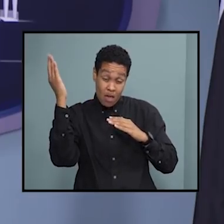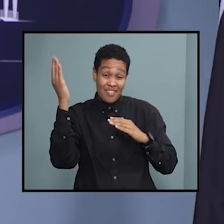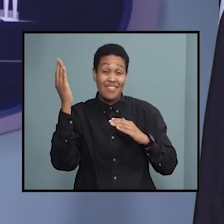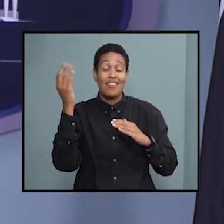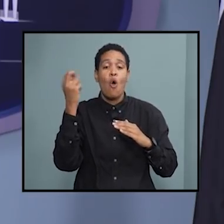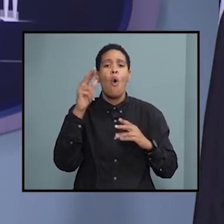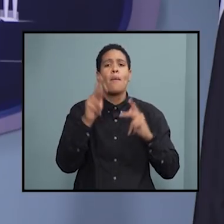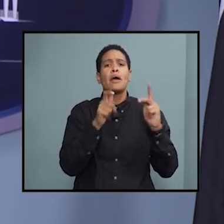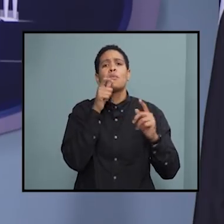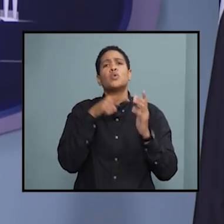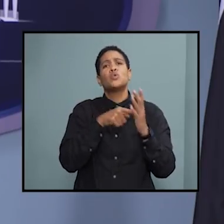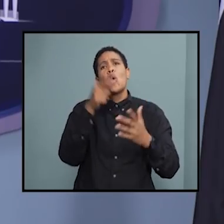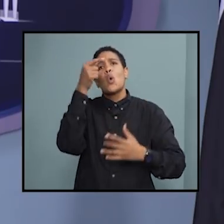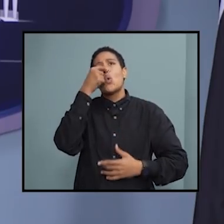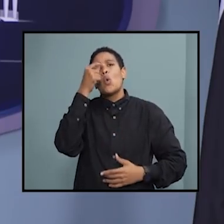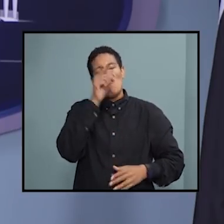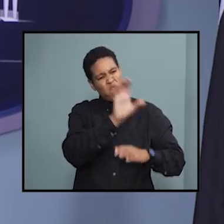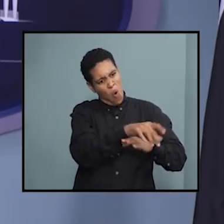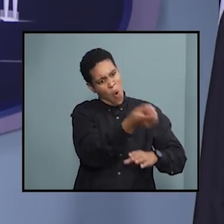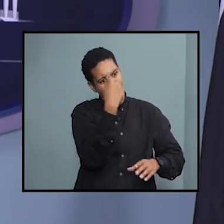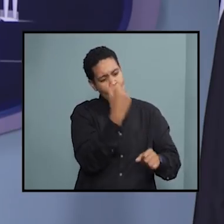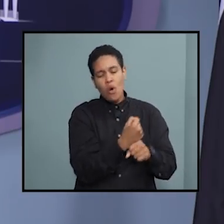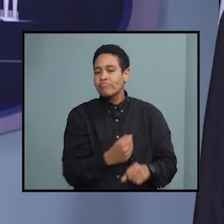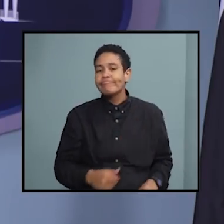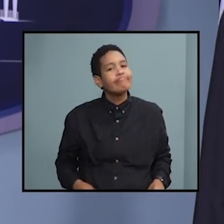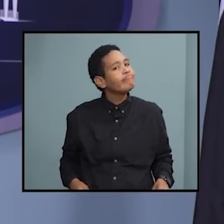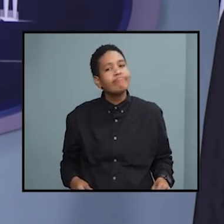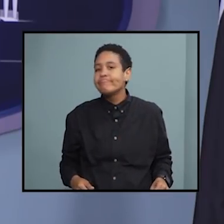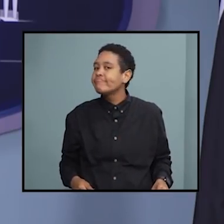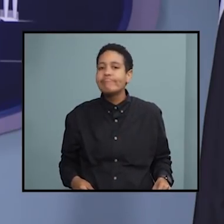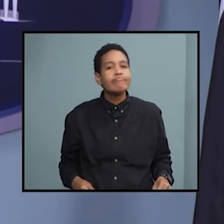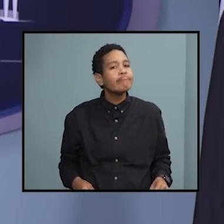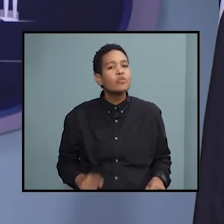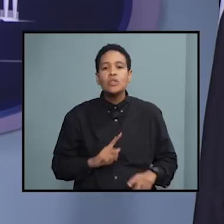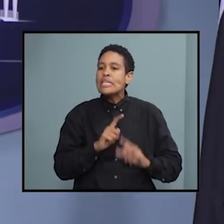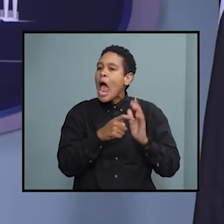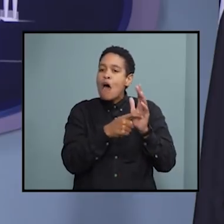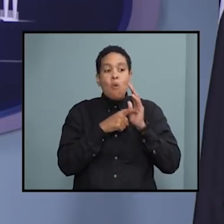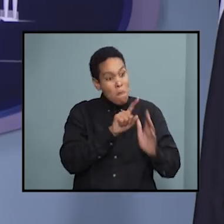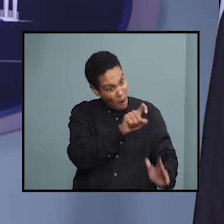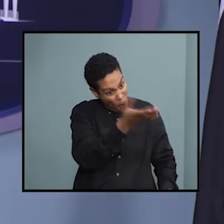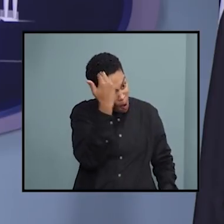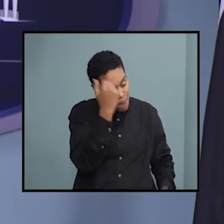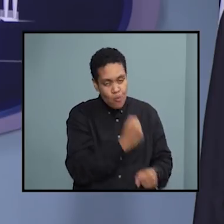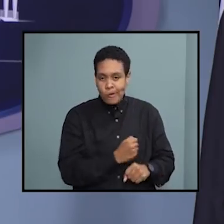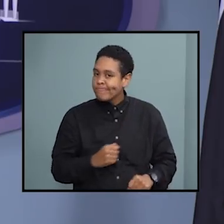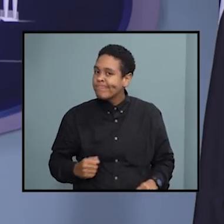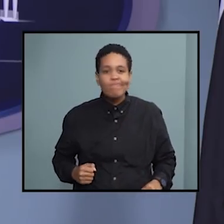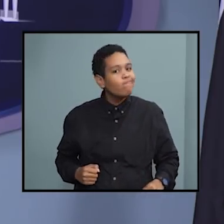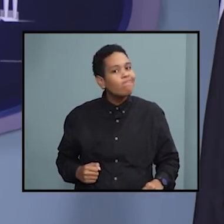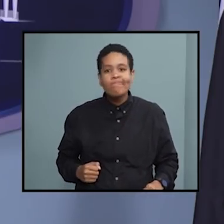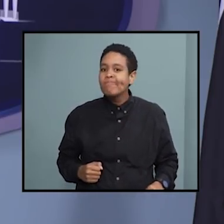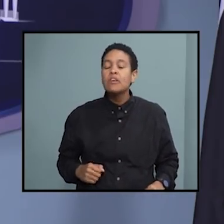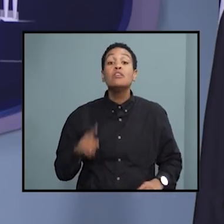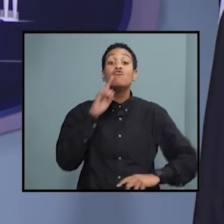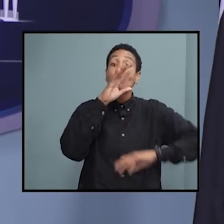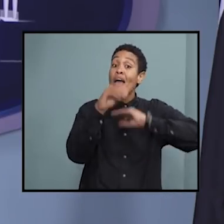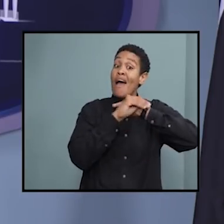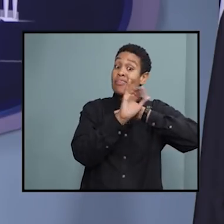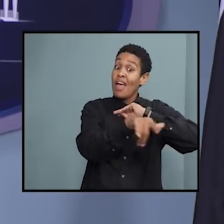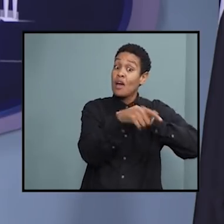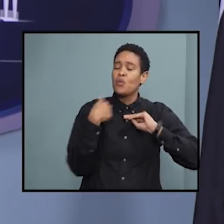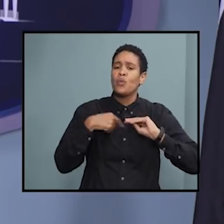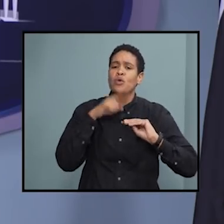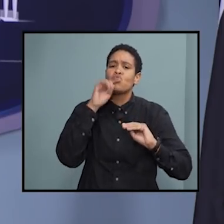who exhibit flu-like symptoms. In other words, do not require them to come to work. And in addition to that, we